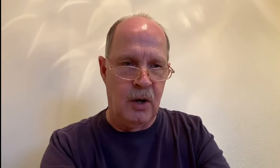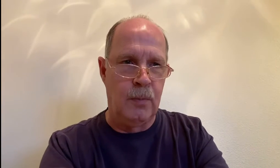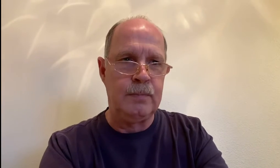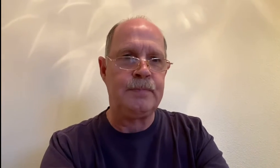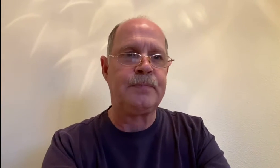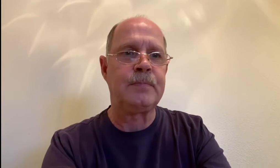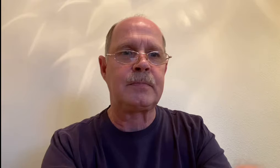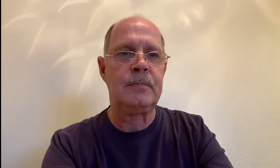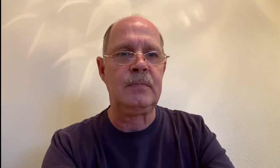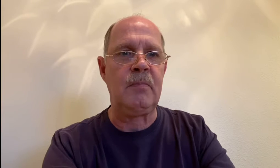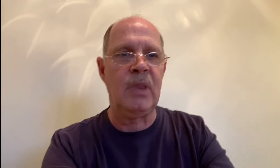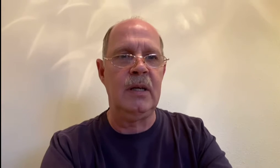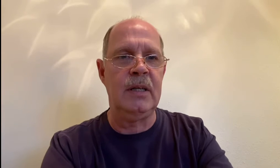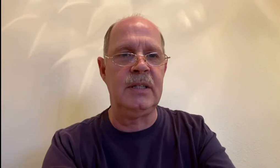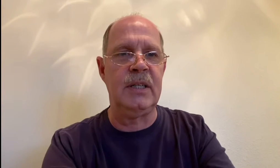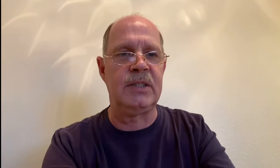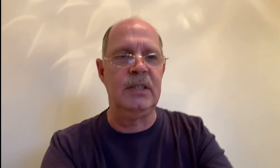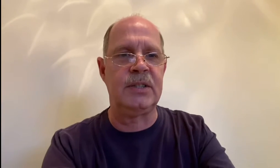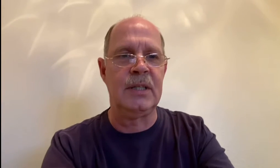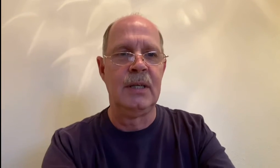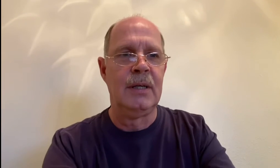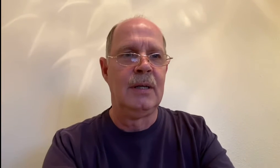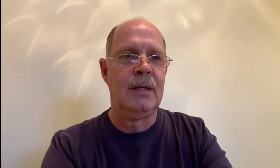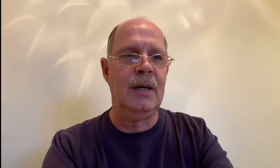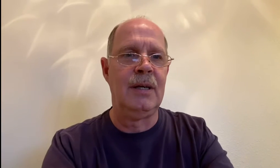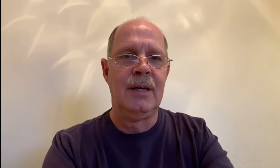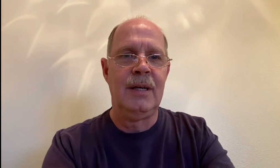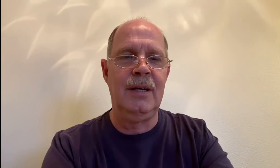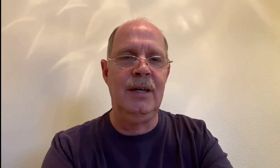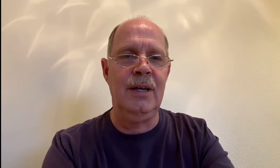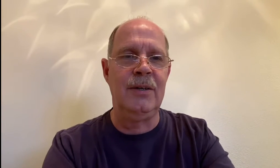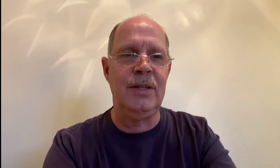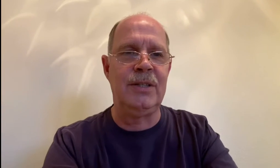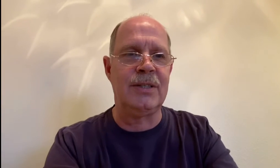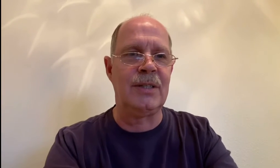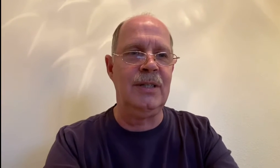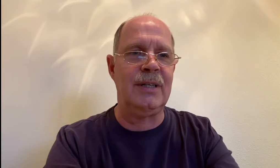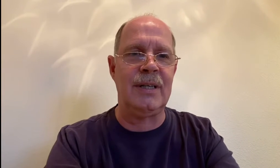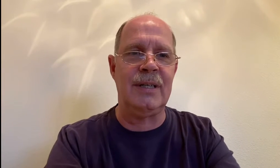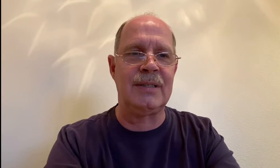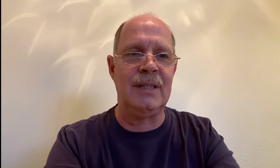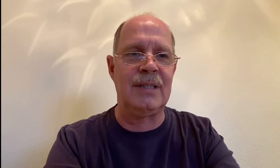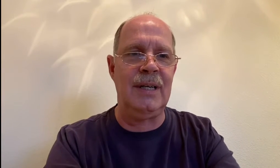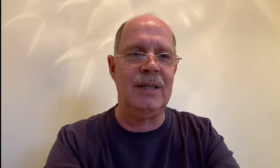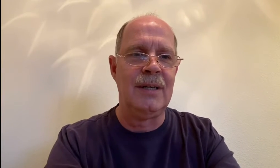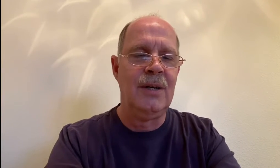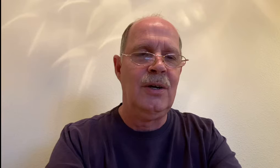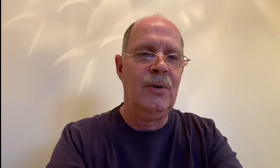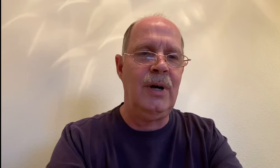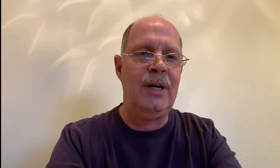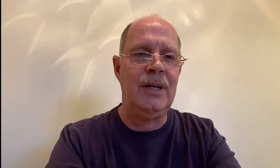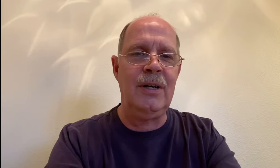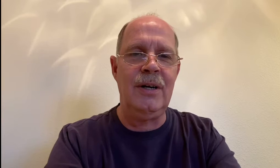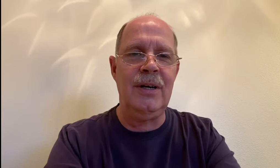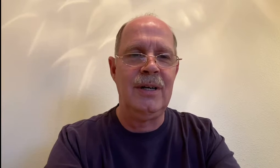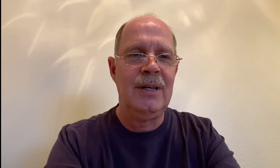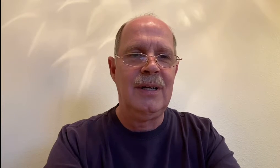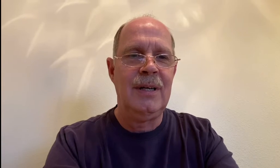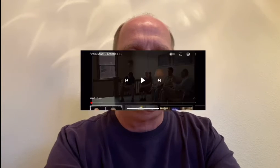nursing home. It's just, you just look and it's like,